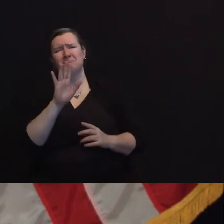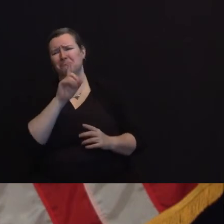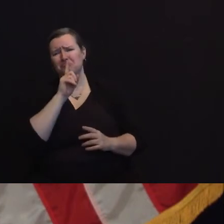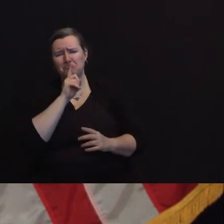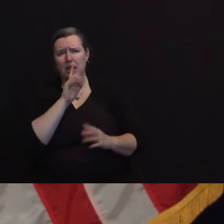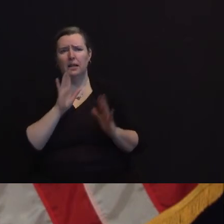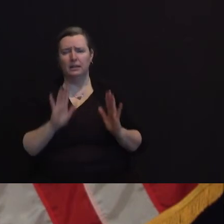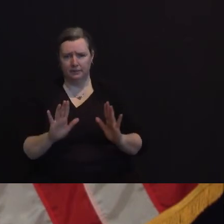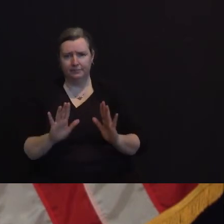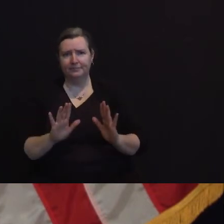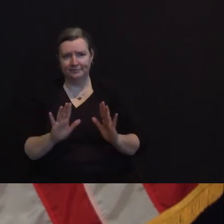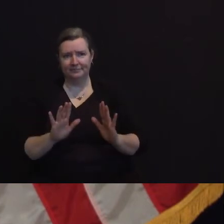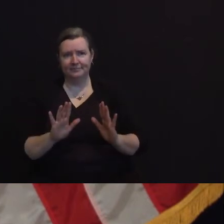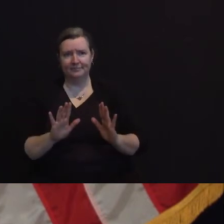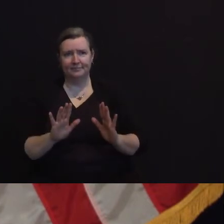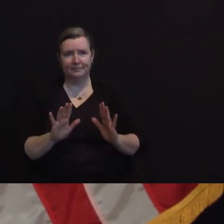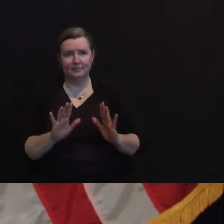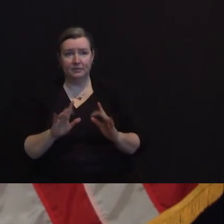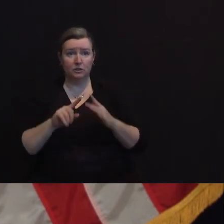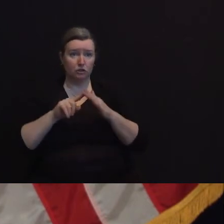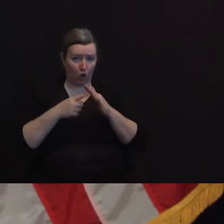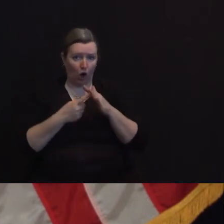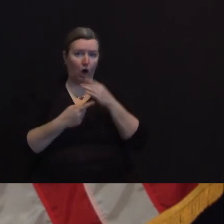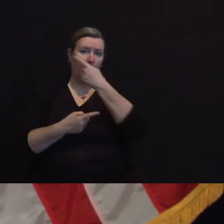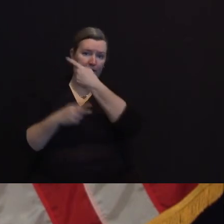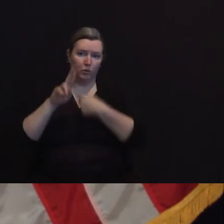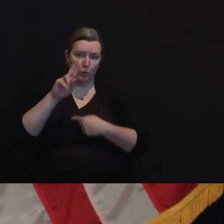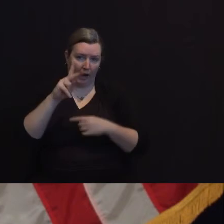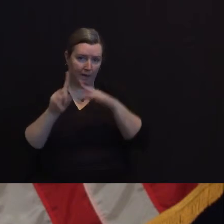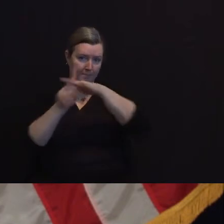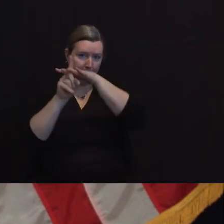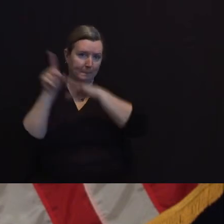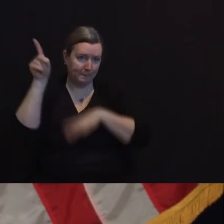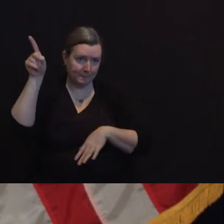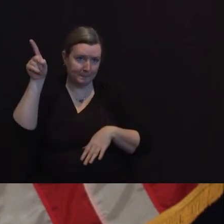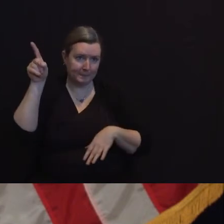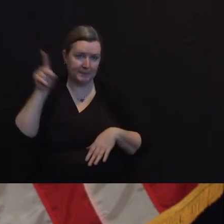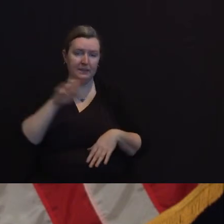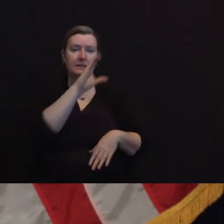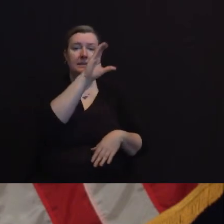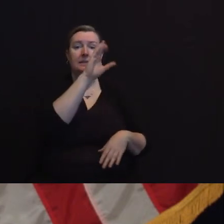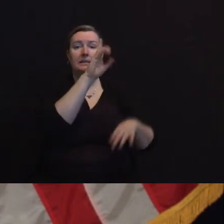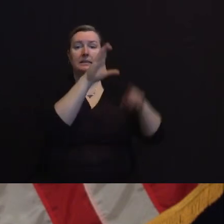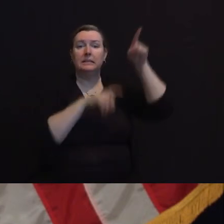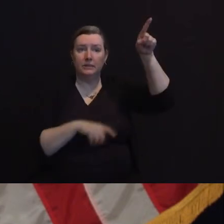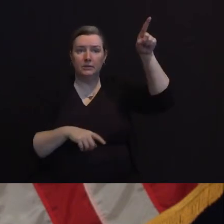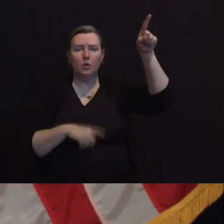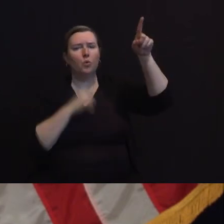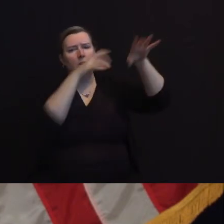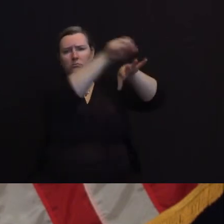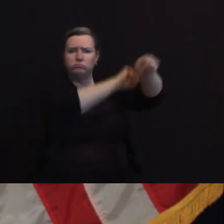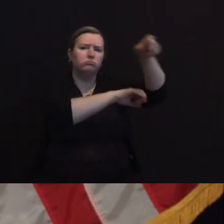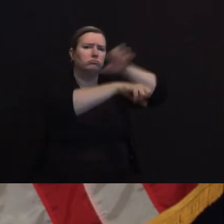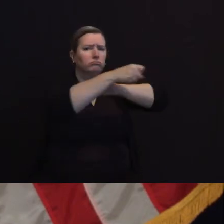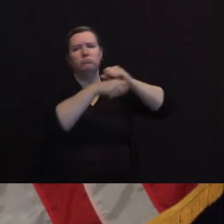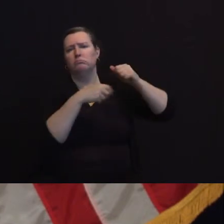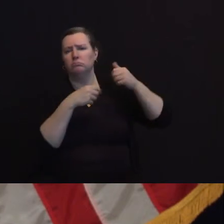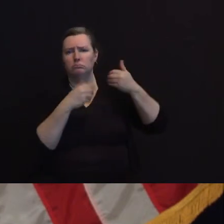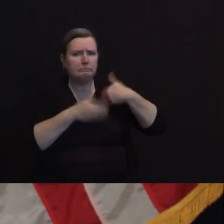The CDC has really geared up on doing sequencing of the variants or